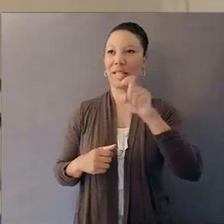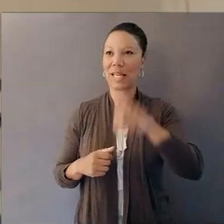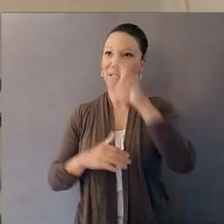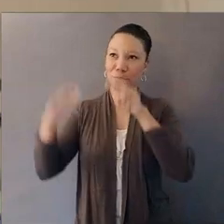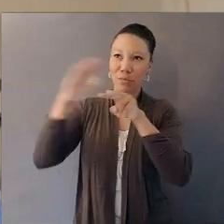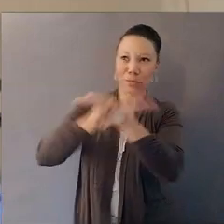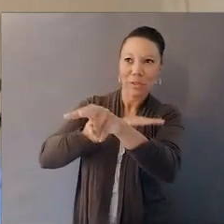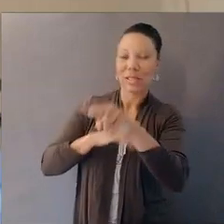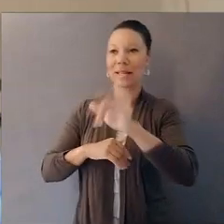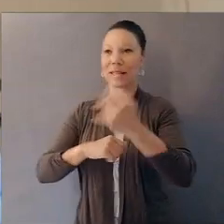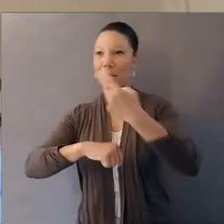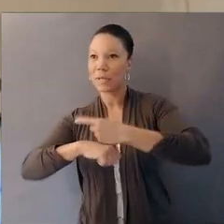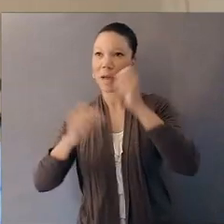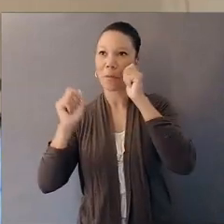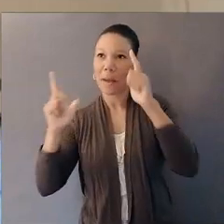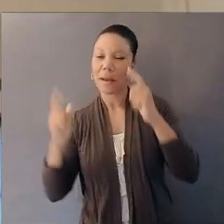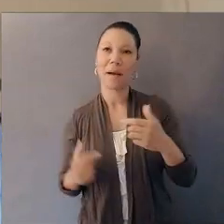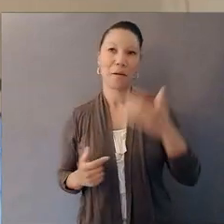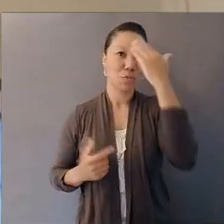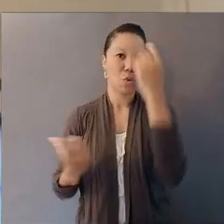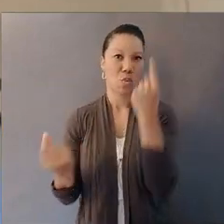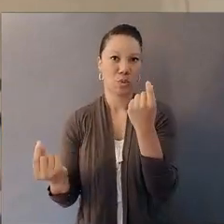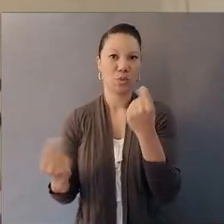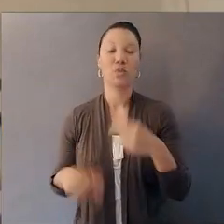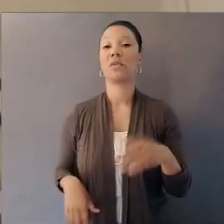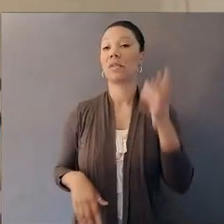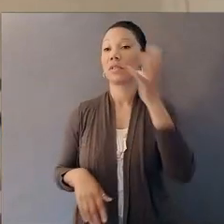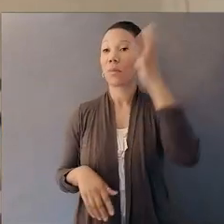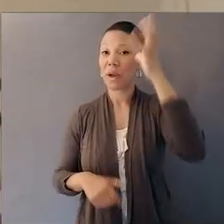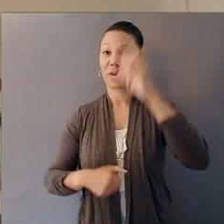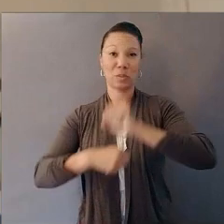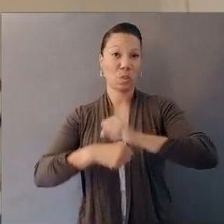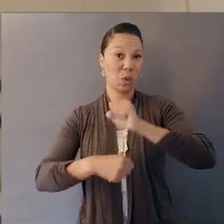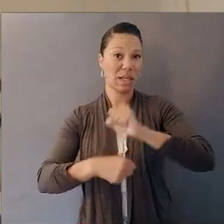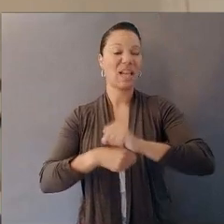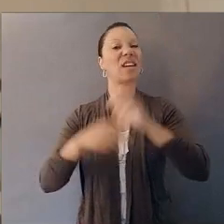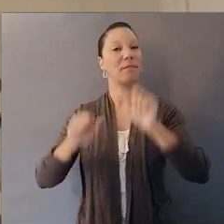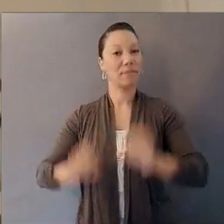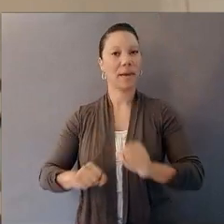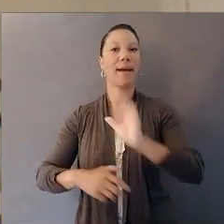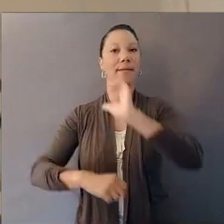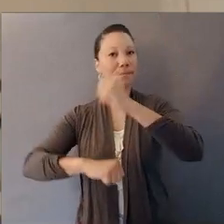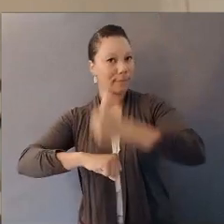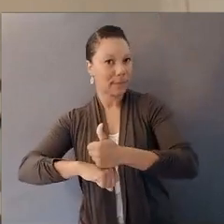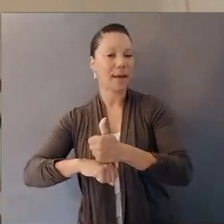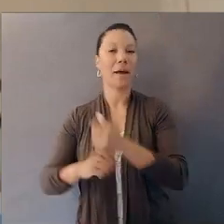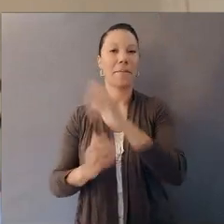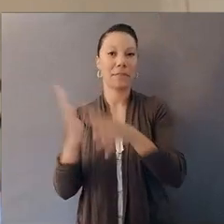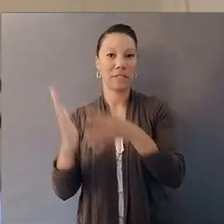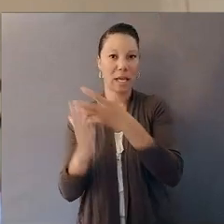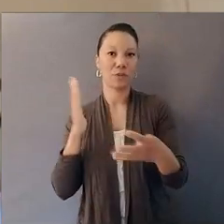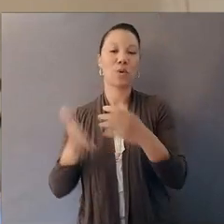supposed to look like. So parents who are working in the house, out of the house, they can actually structure it around their schedule to help them